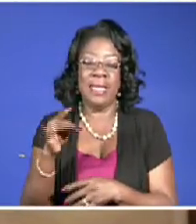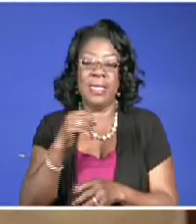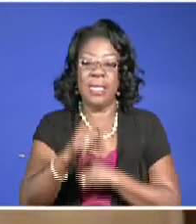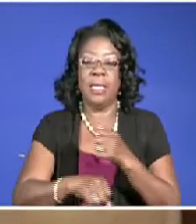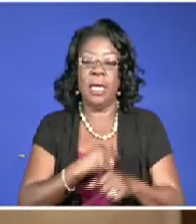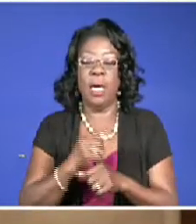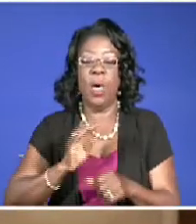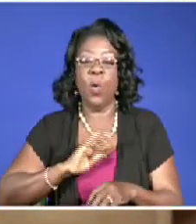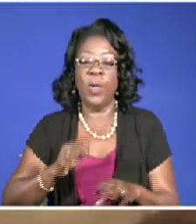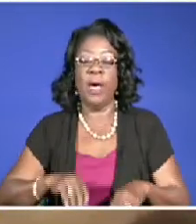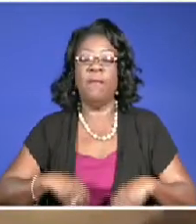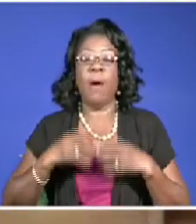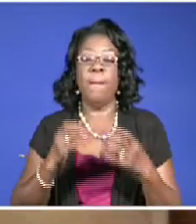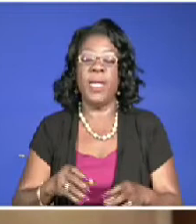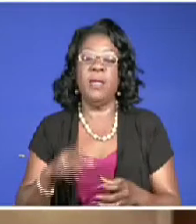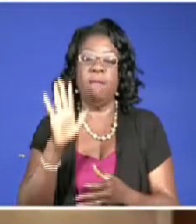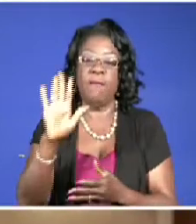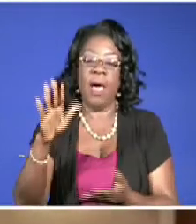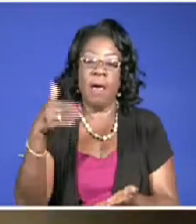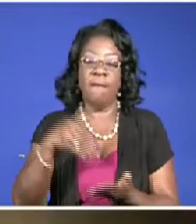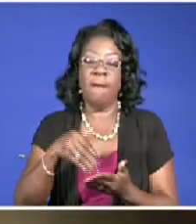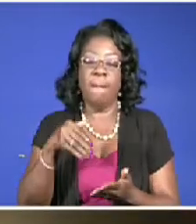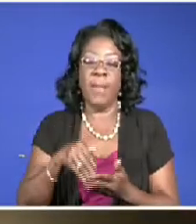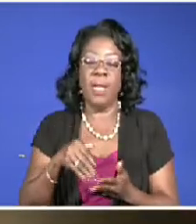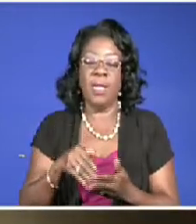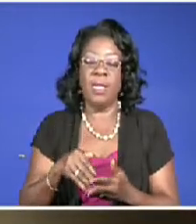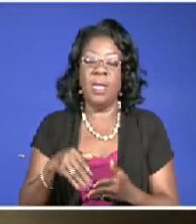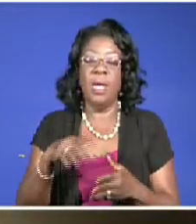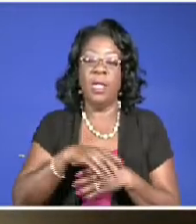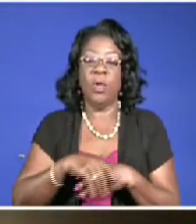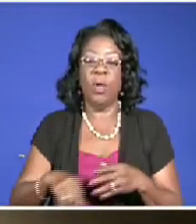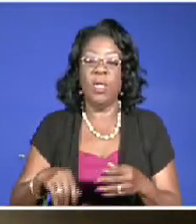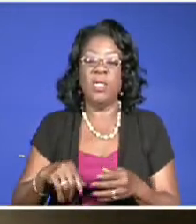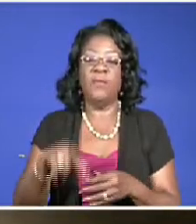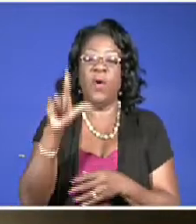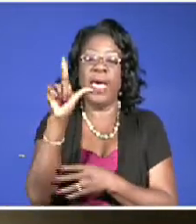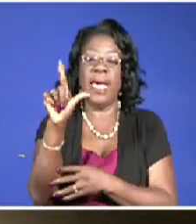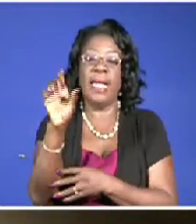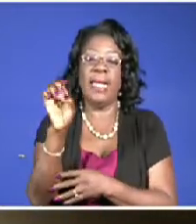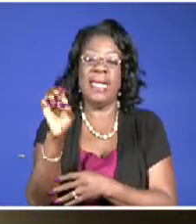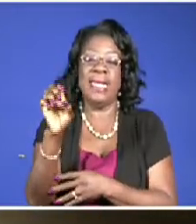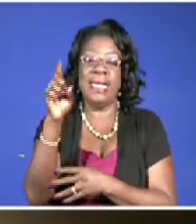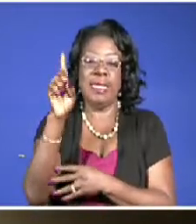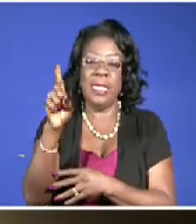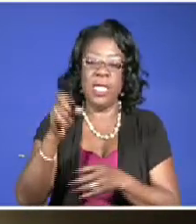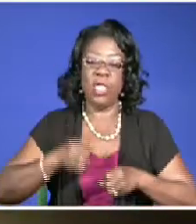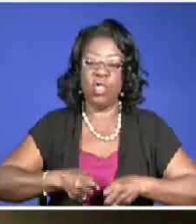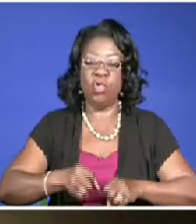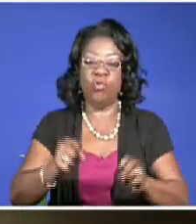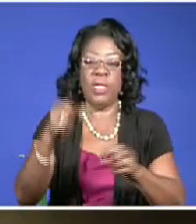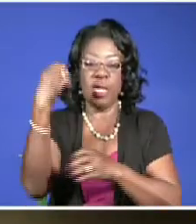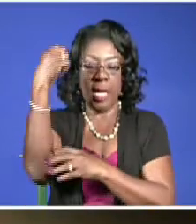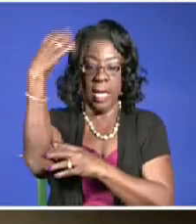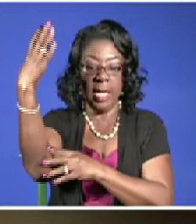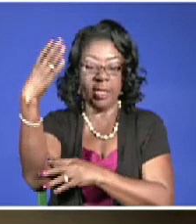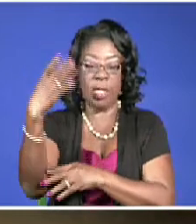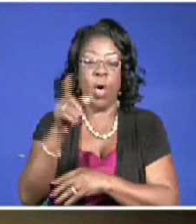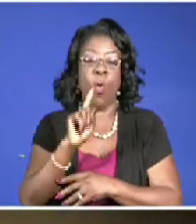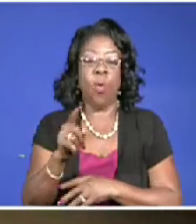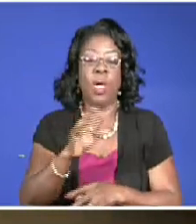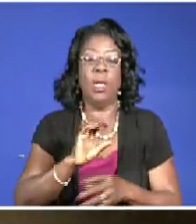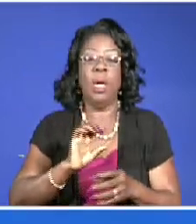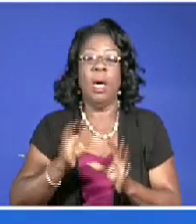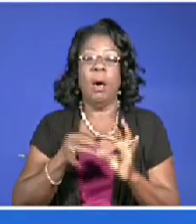committed $5 million for LED street lighting. Additionally, one of our power